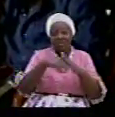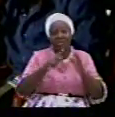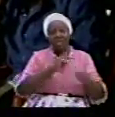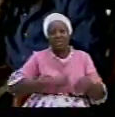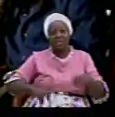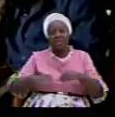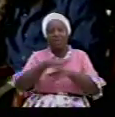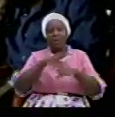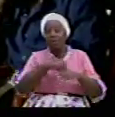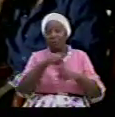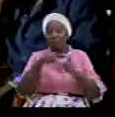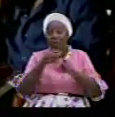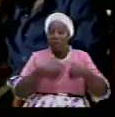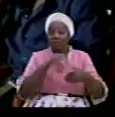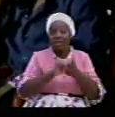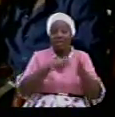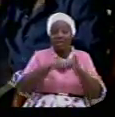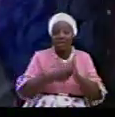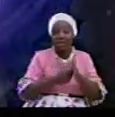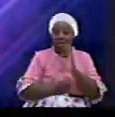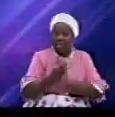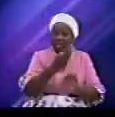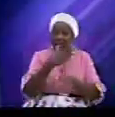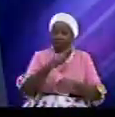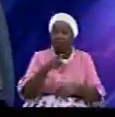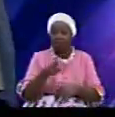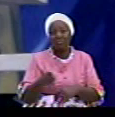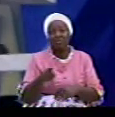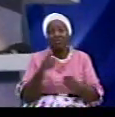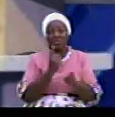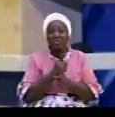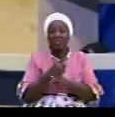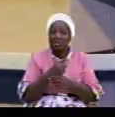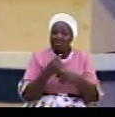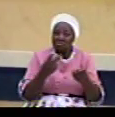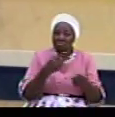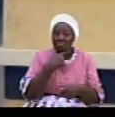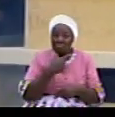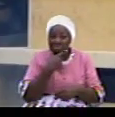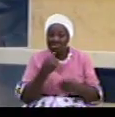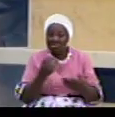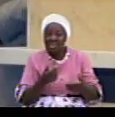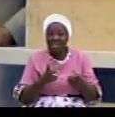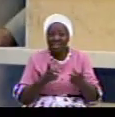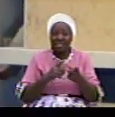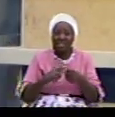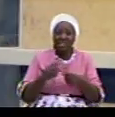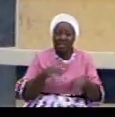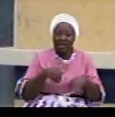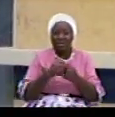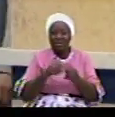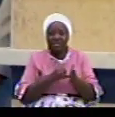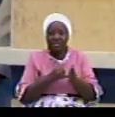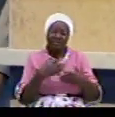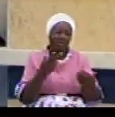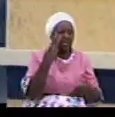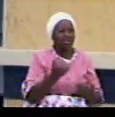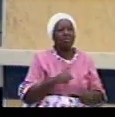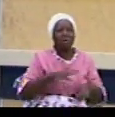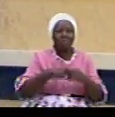that key, instead of, you know, I have this need, am I going to get you? Bring the key out, you open the